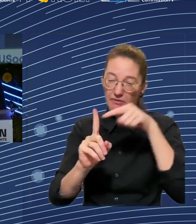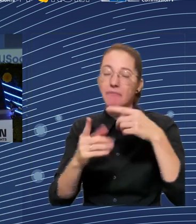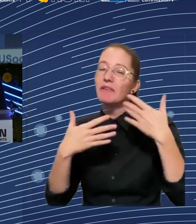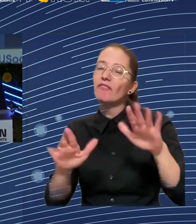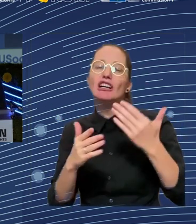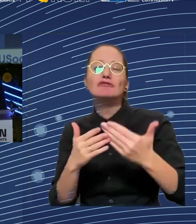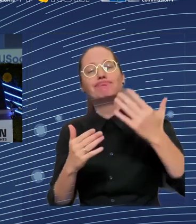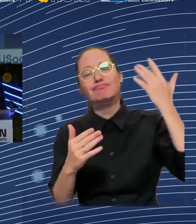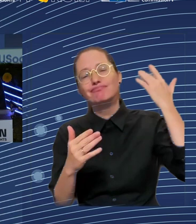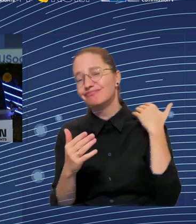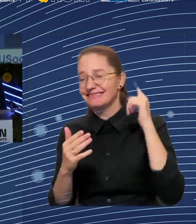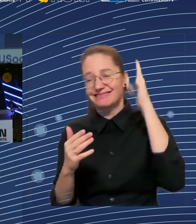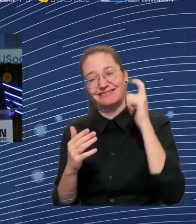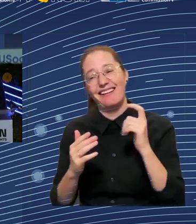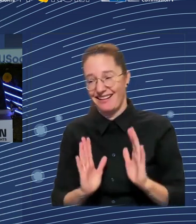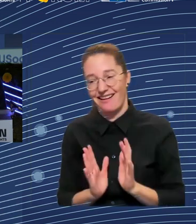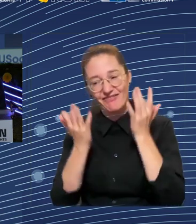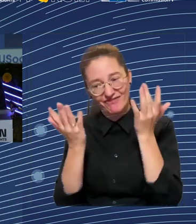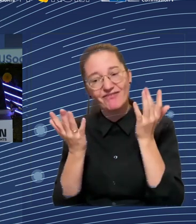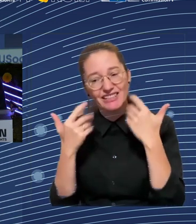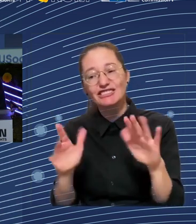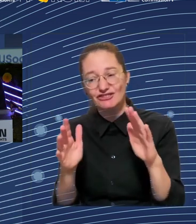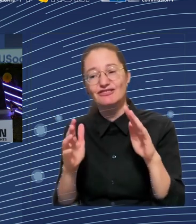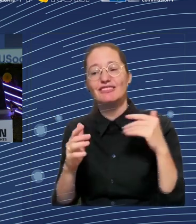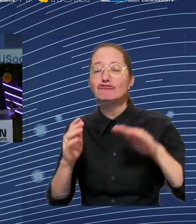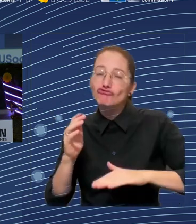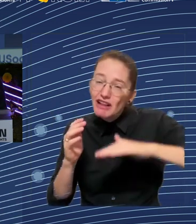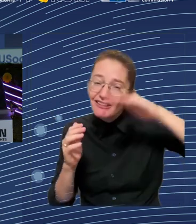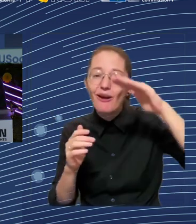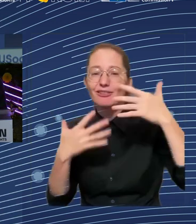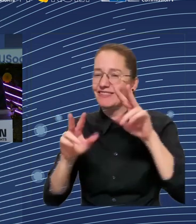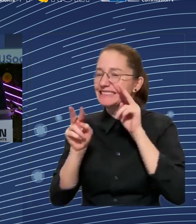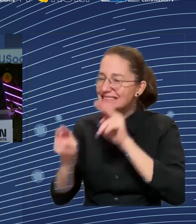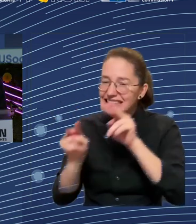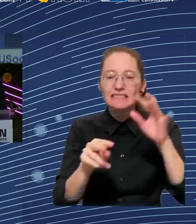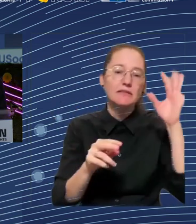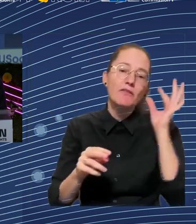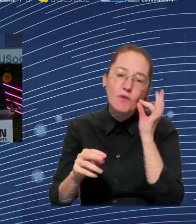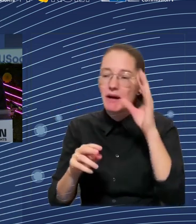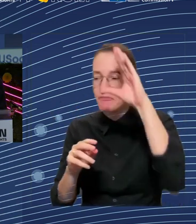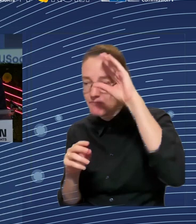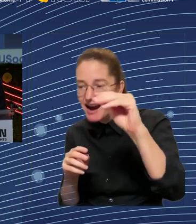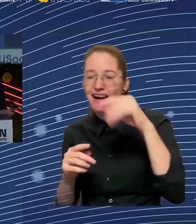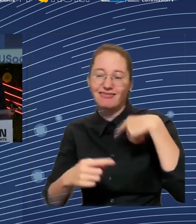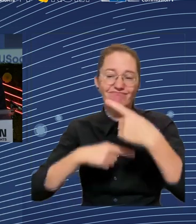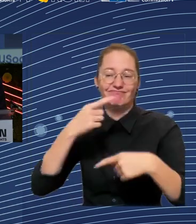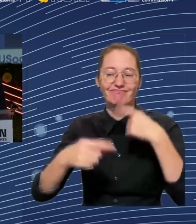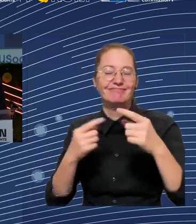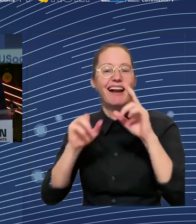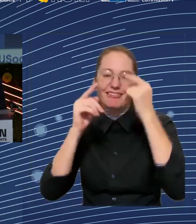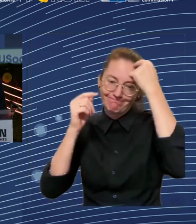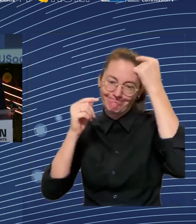aspirations, the difference is huge. So if you look at 15-year-old boys, about 1 in 10 in the EU currently expects to